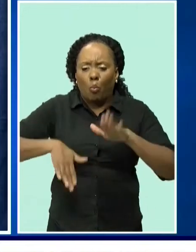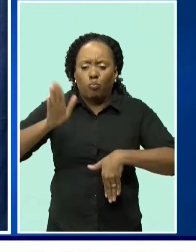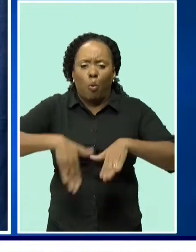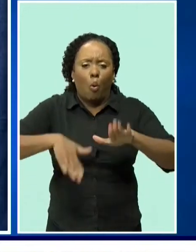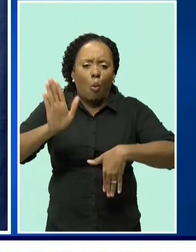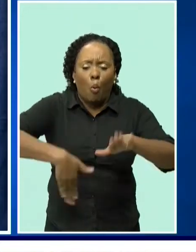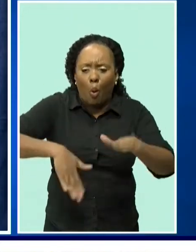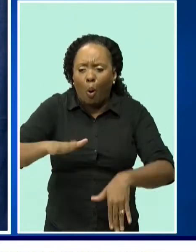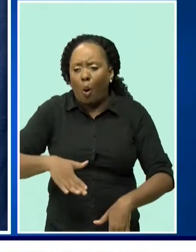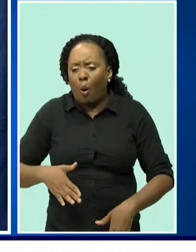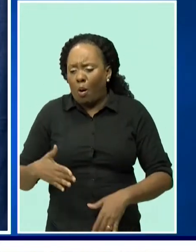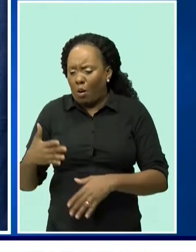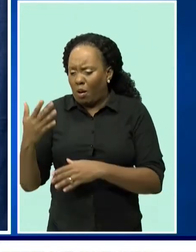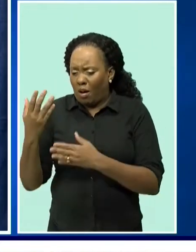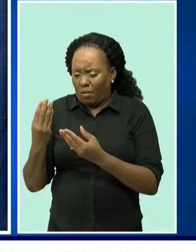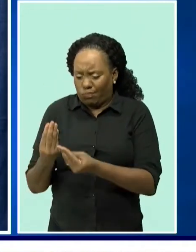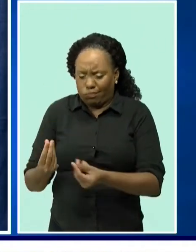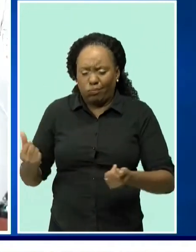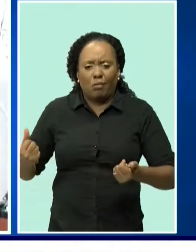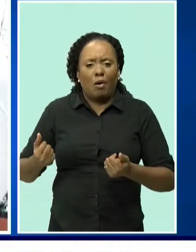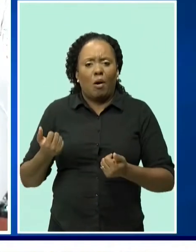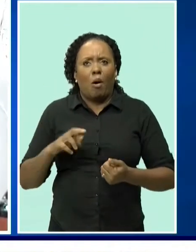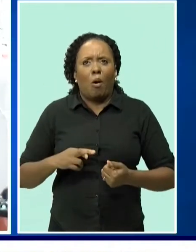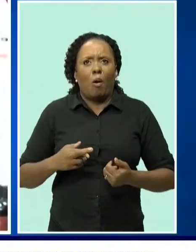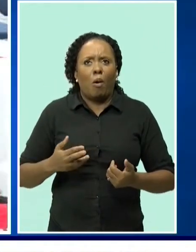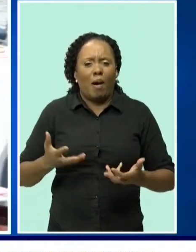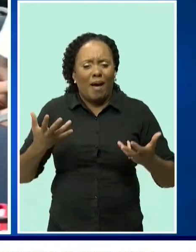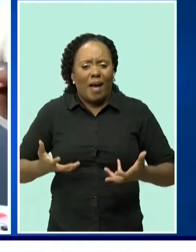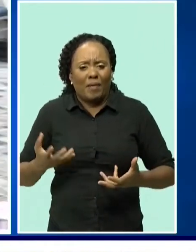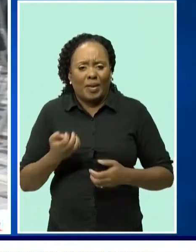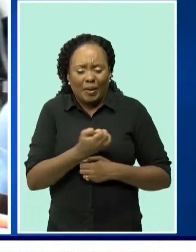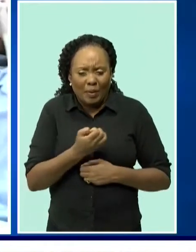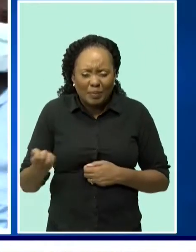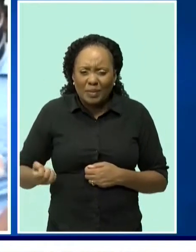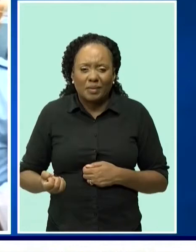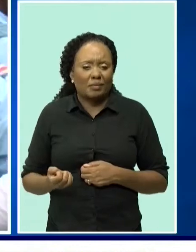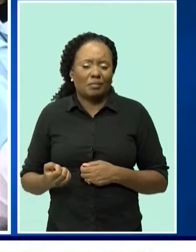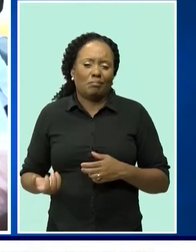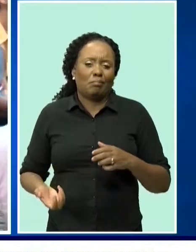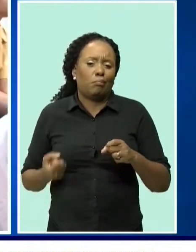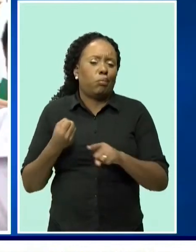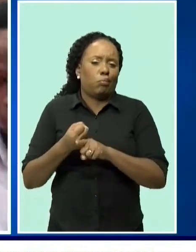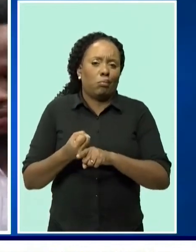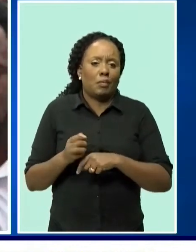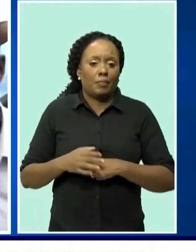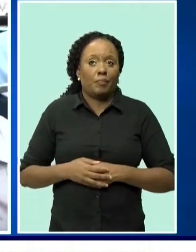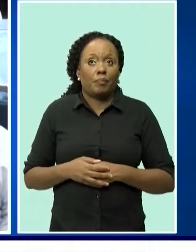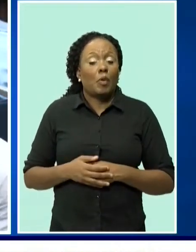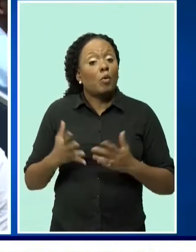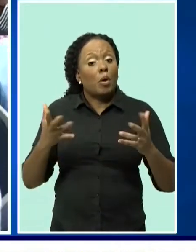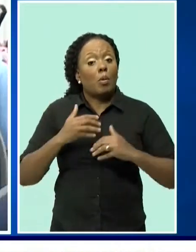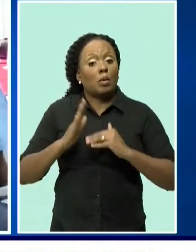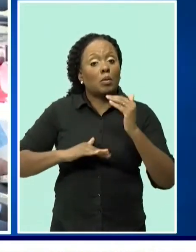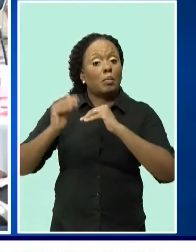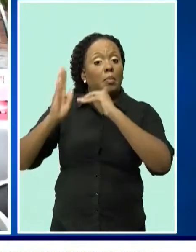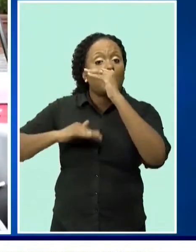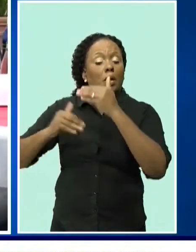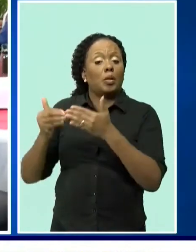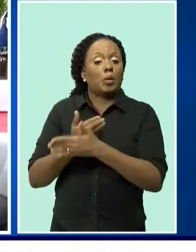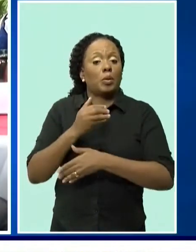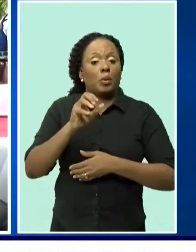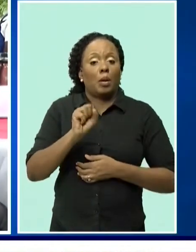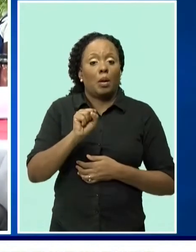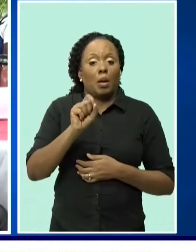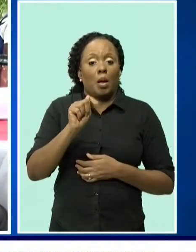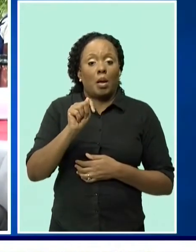for events also defeats the purpose. The new stadium that is to be constructed, great idea. But are we going